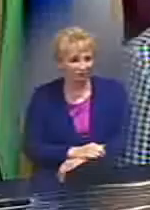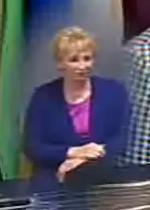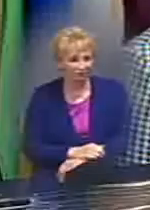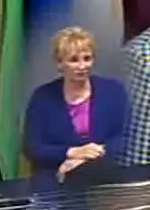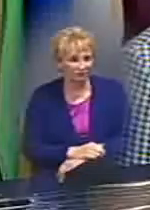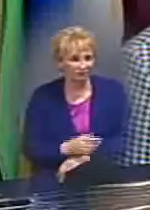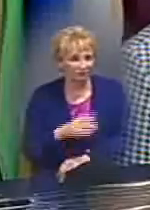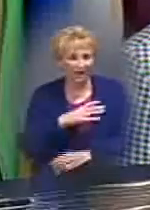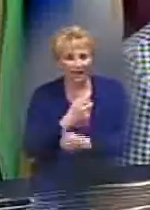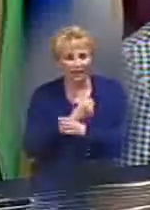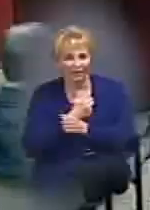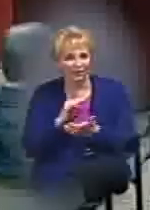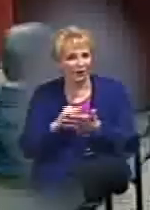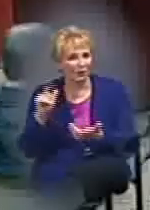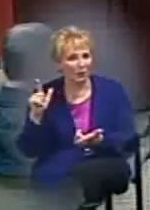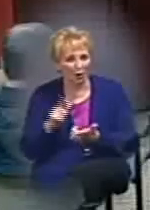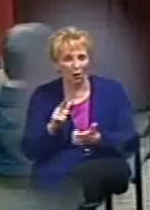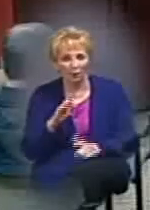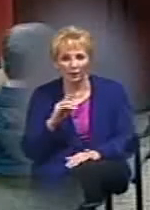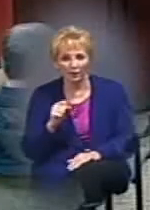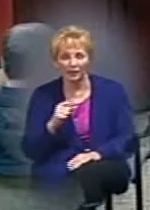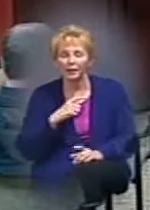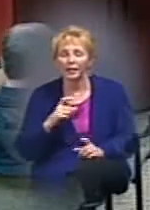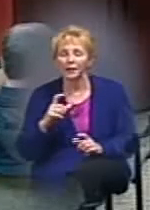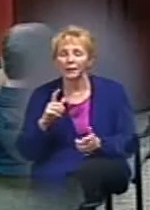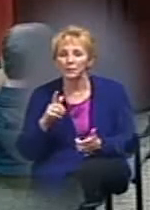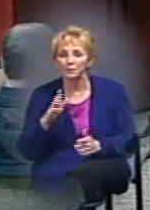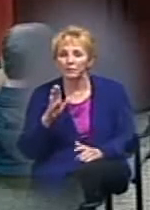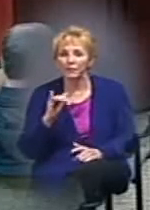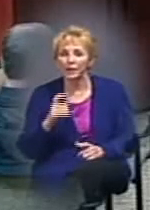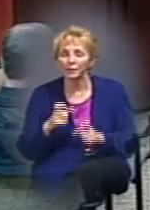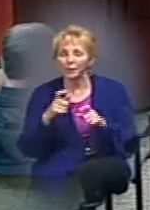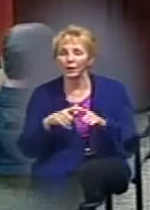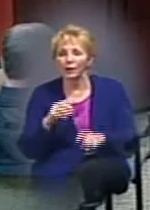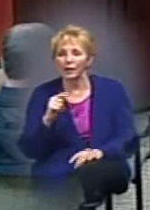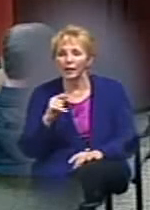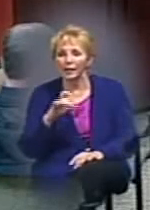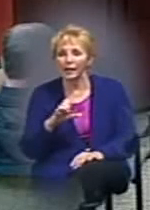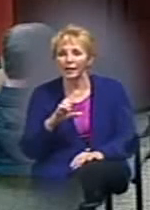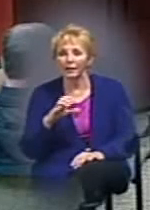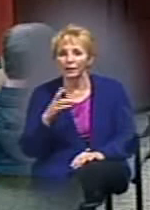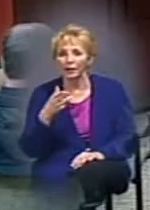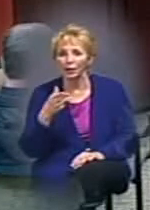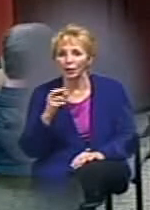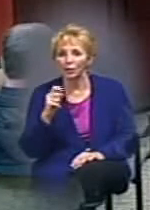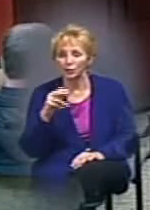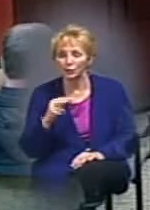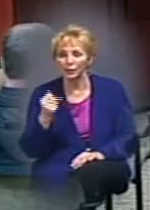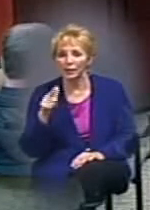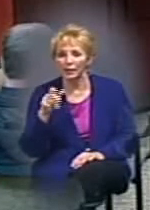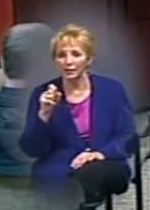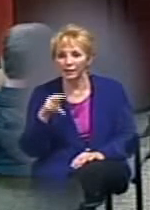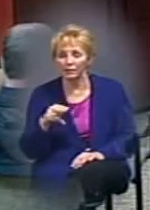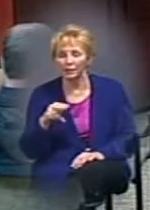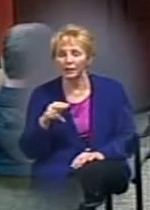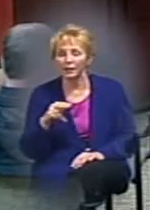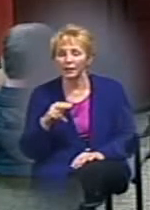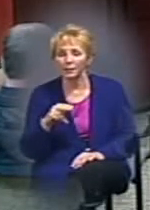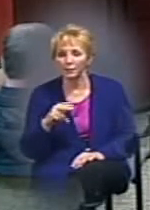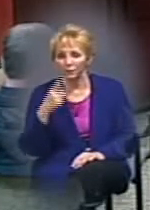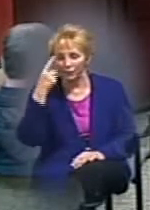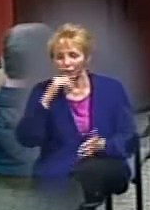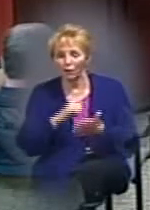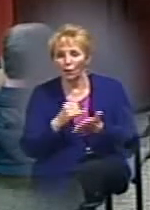I move we award bid to Atlantic Emergency Solutions through the Houston-Galveston Area Council for